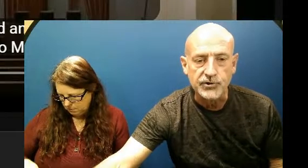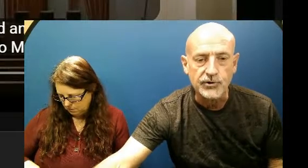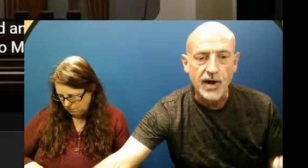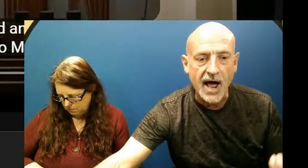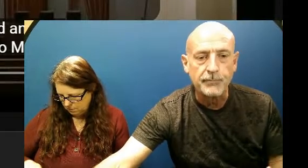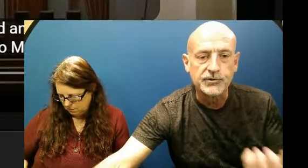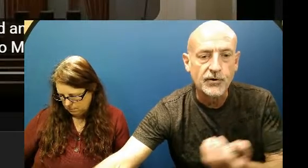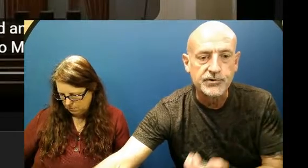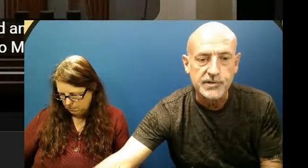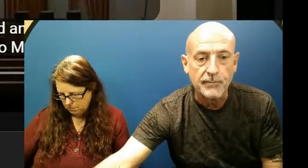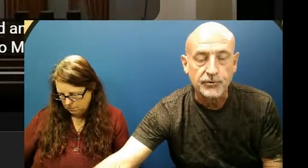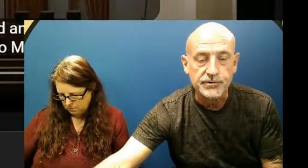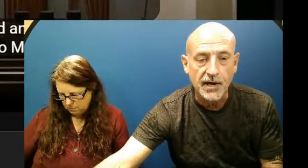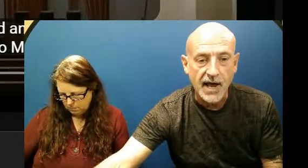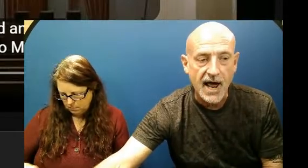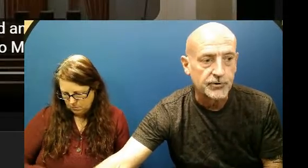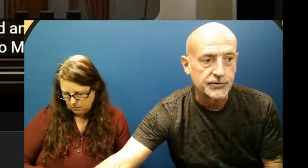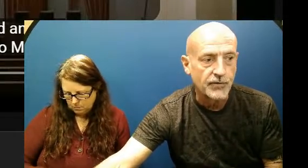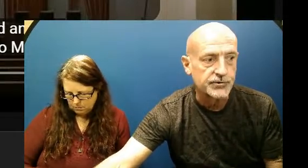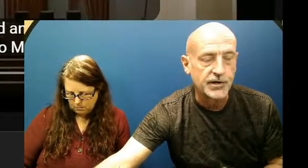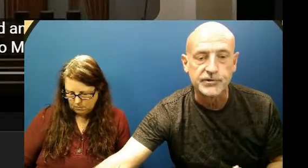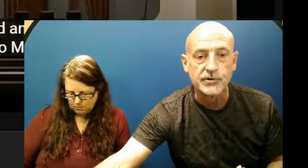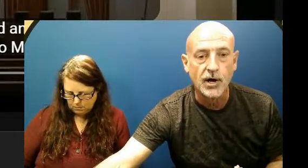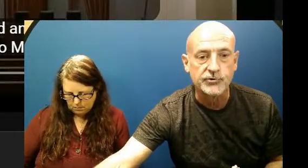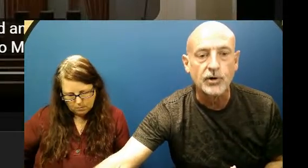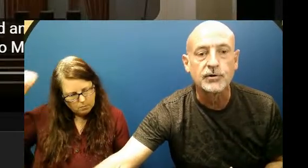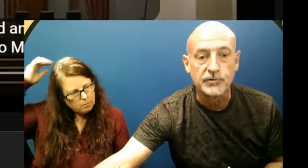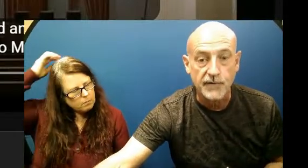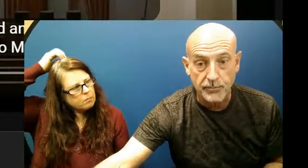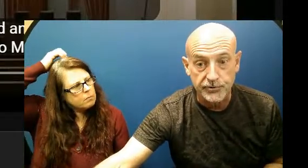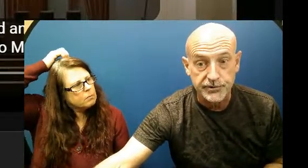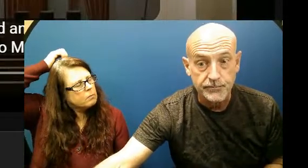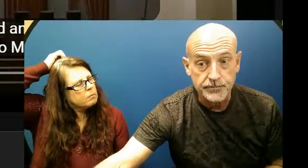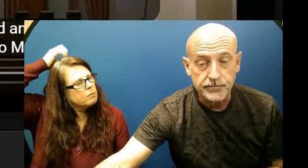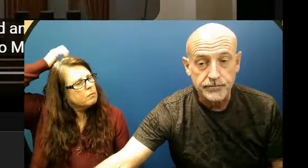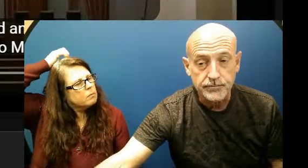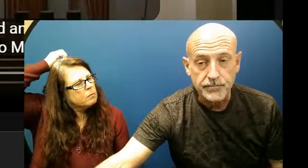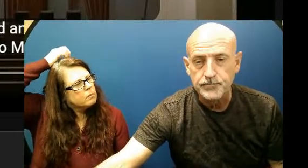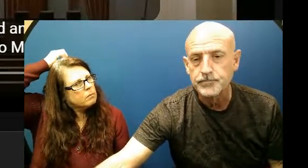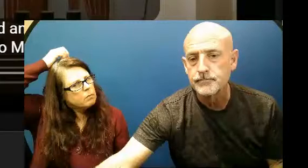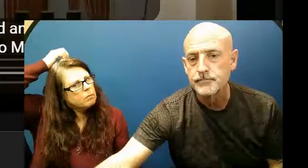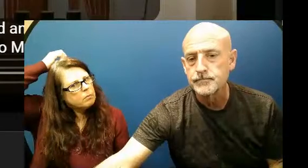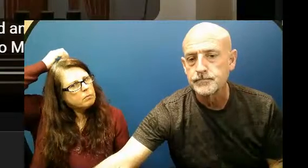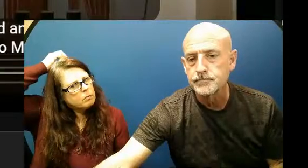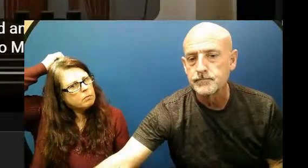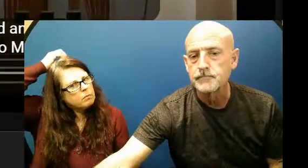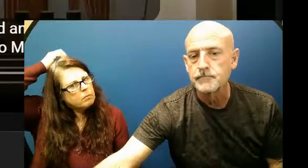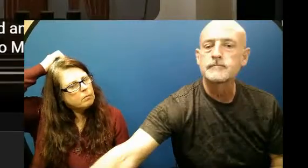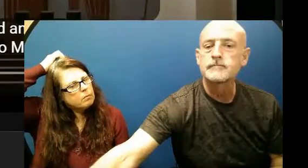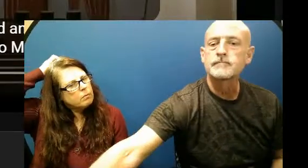down to apples versus apples, not apples versus a truckload of apples.